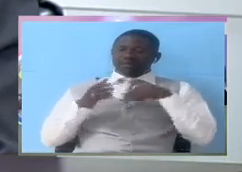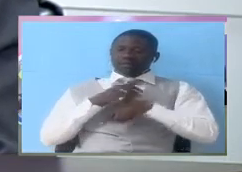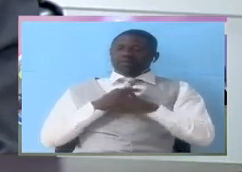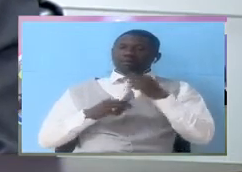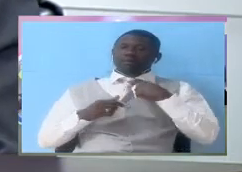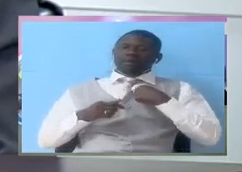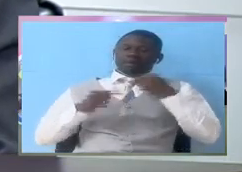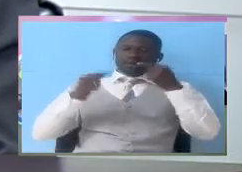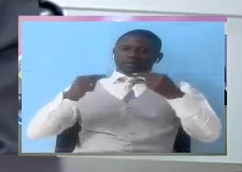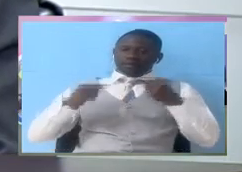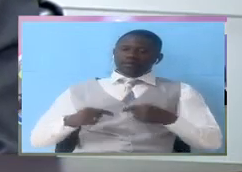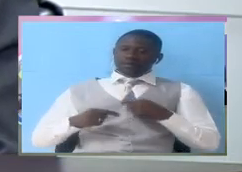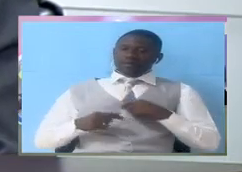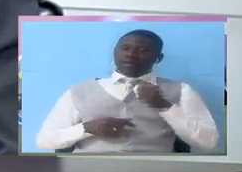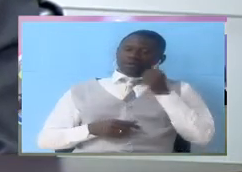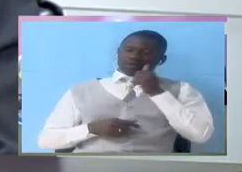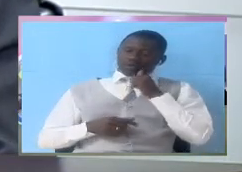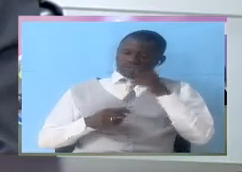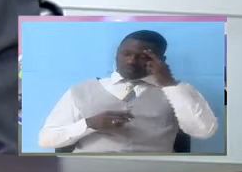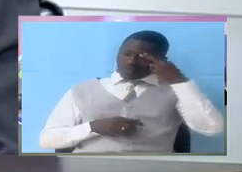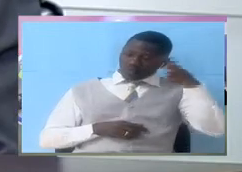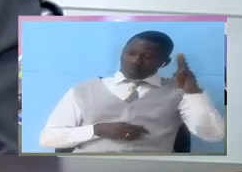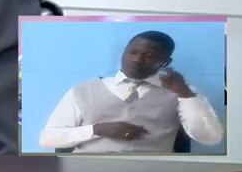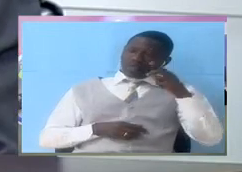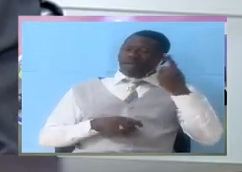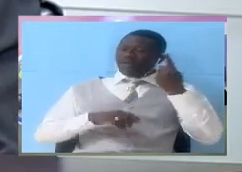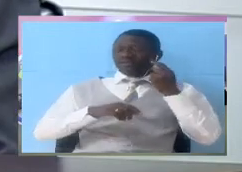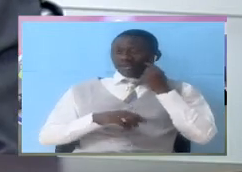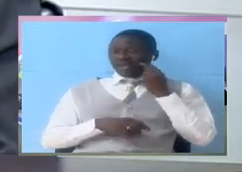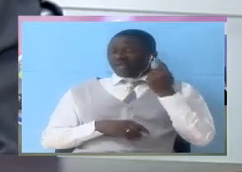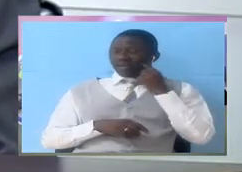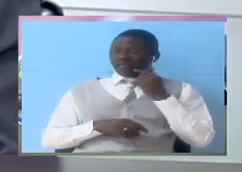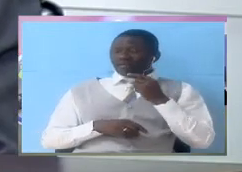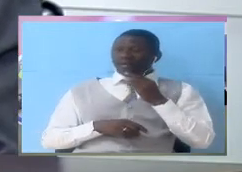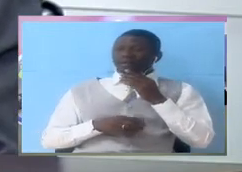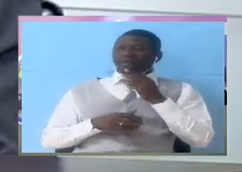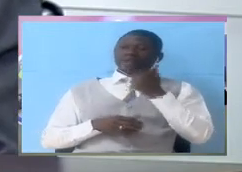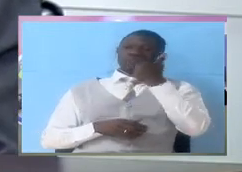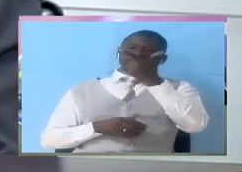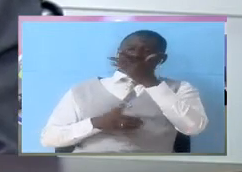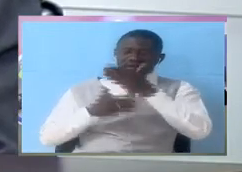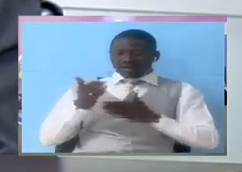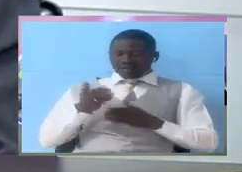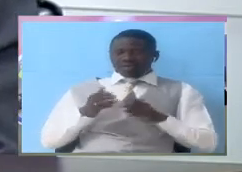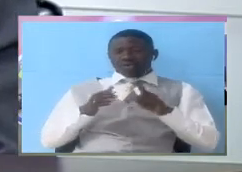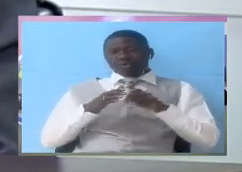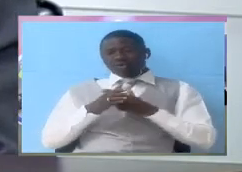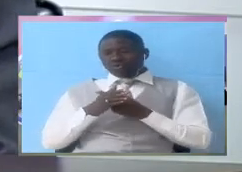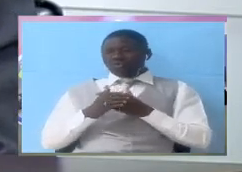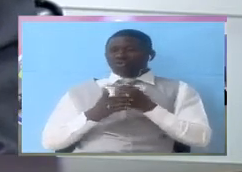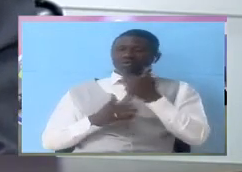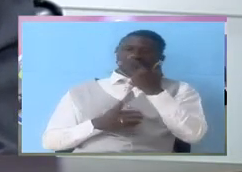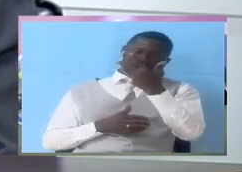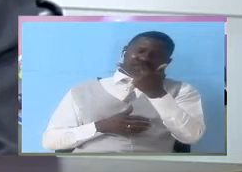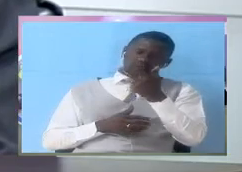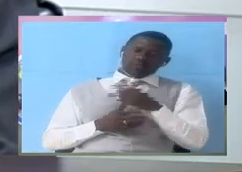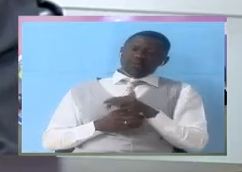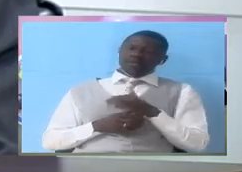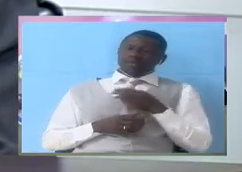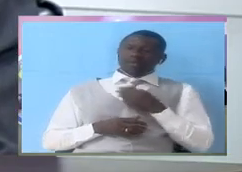day 7:30, 7:45. Legi dama I will not leave my house until I come back to work in the